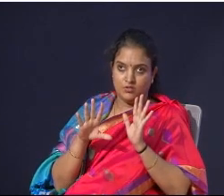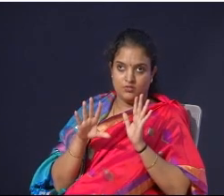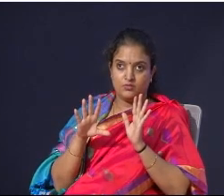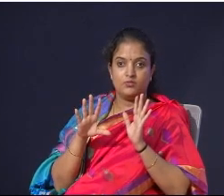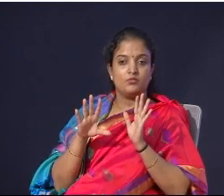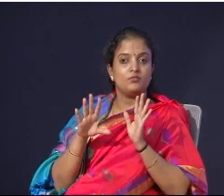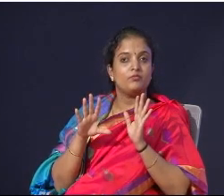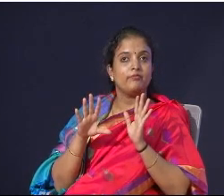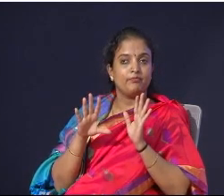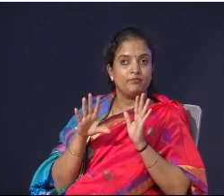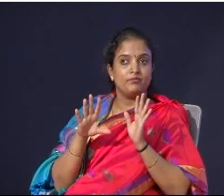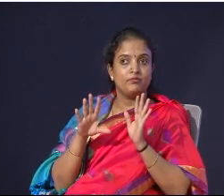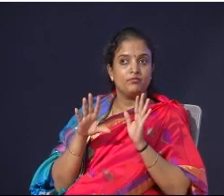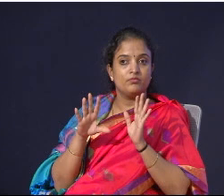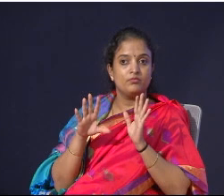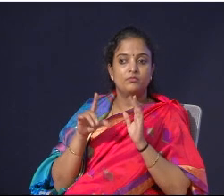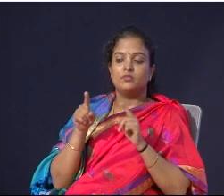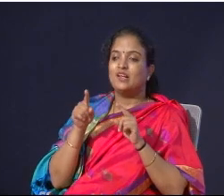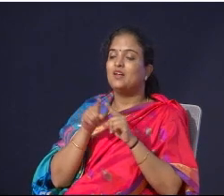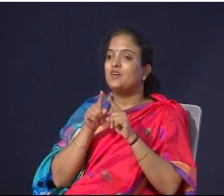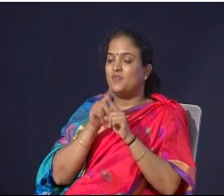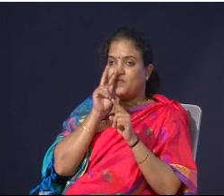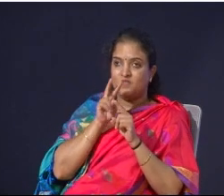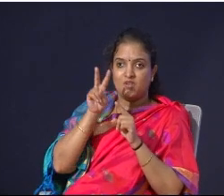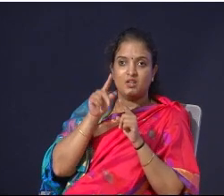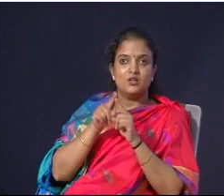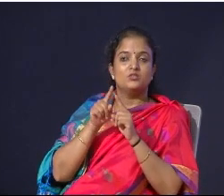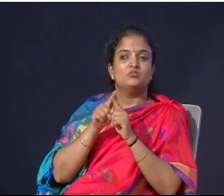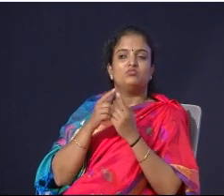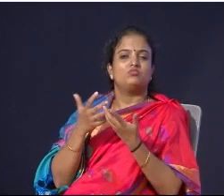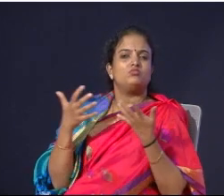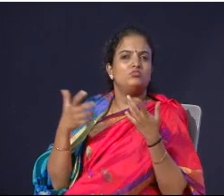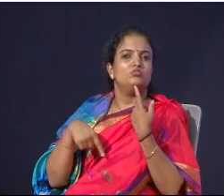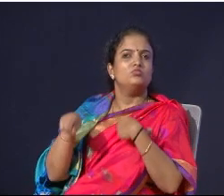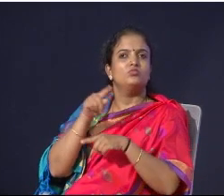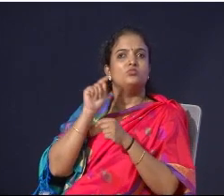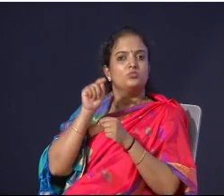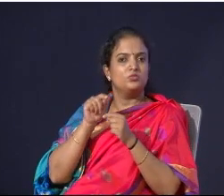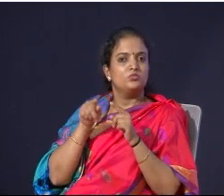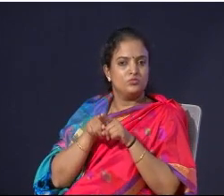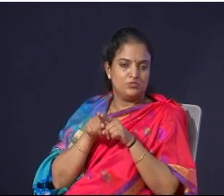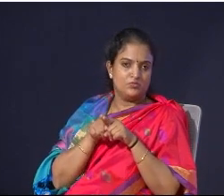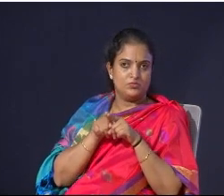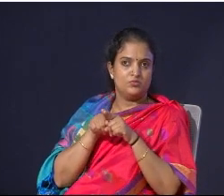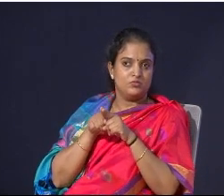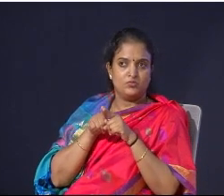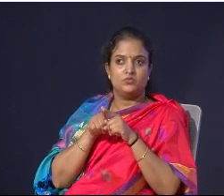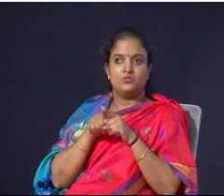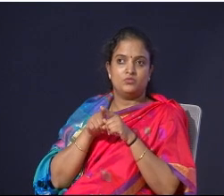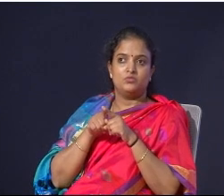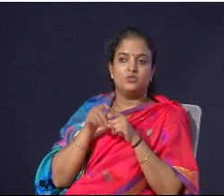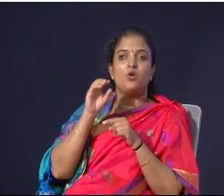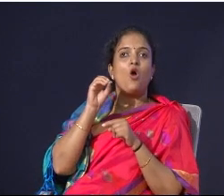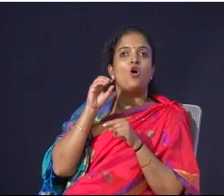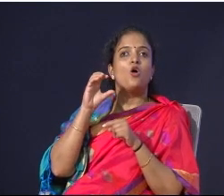Interventions must be based on interrelatedness of vision, posture, and sensory processing. This is said by a leading occupational